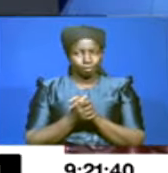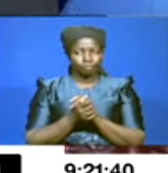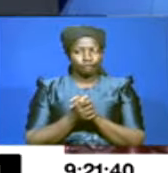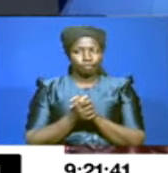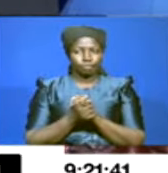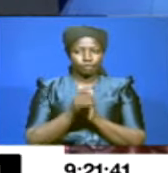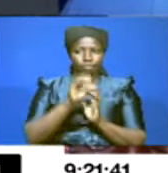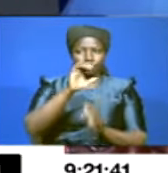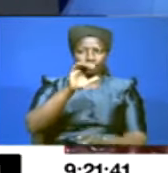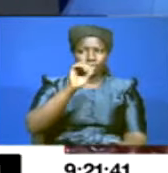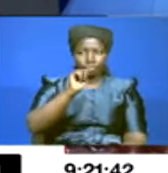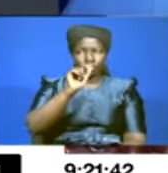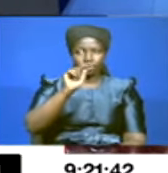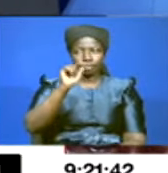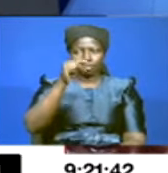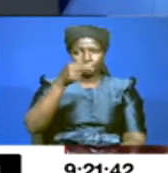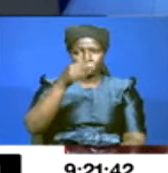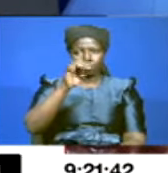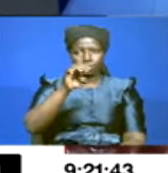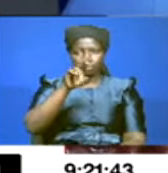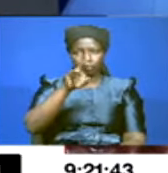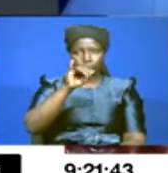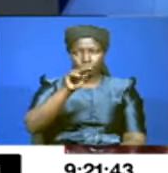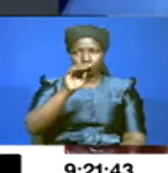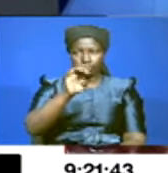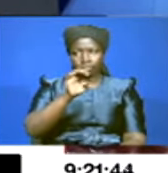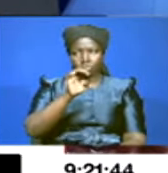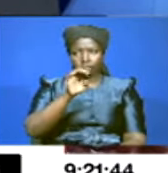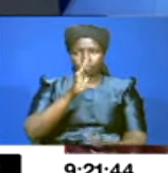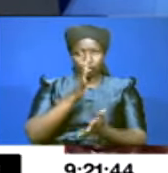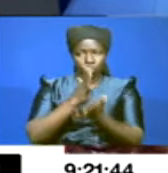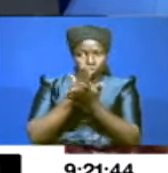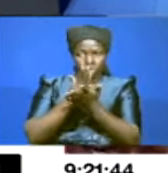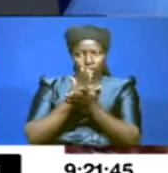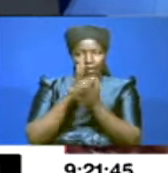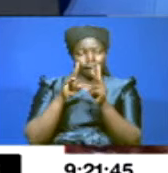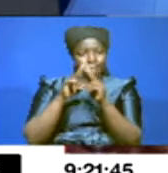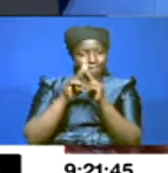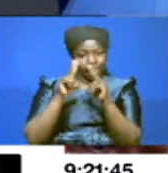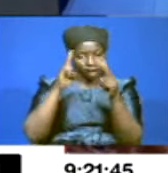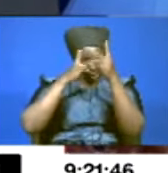Catherine was very professional.